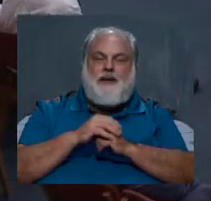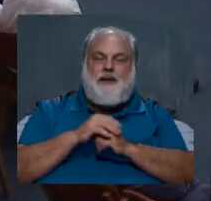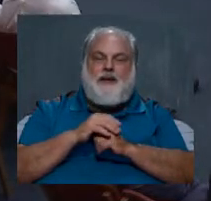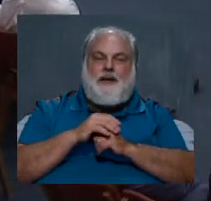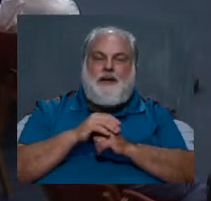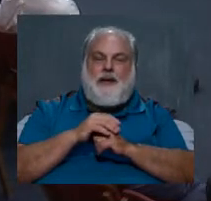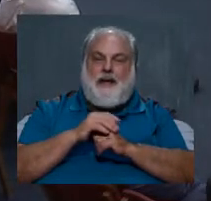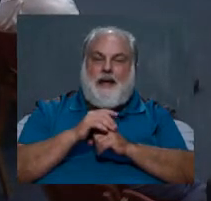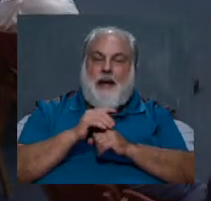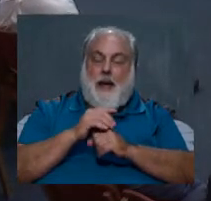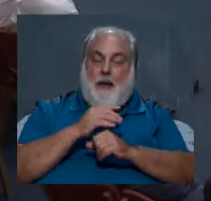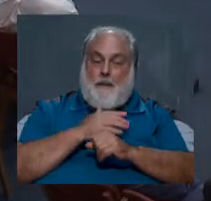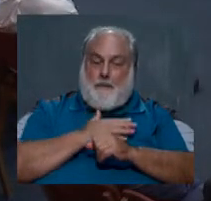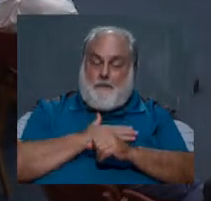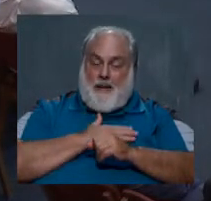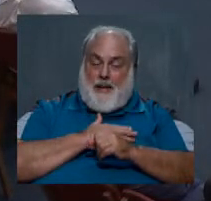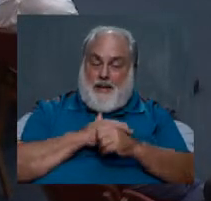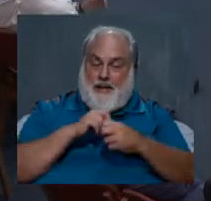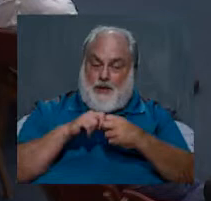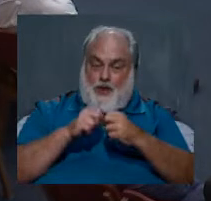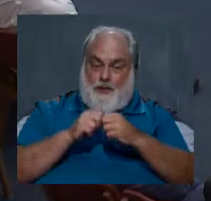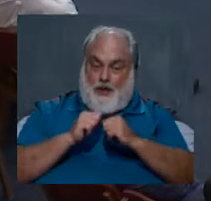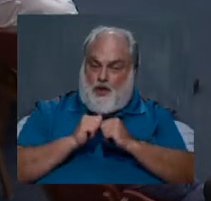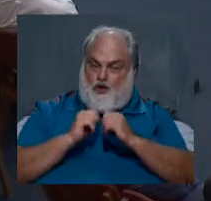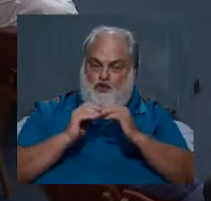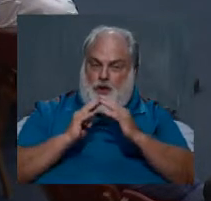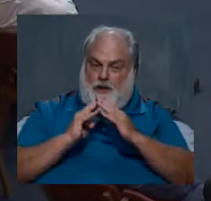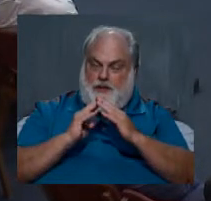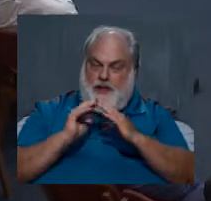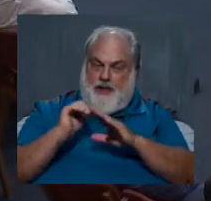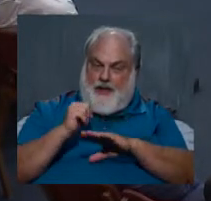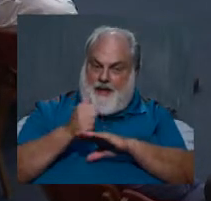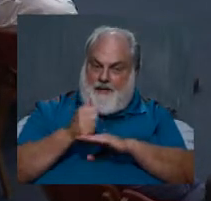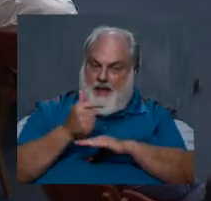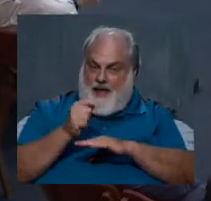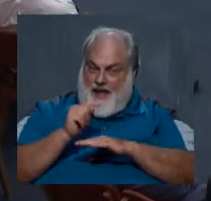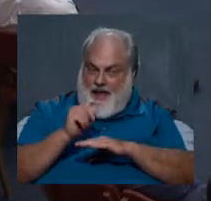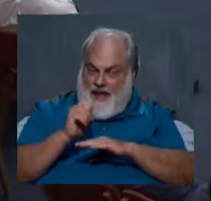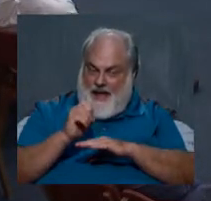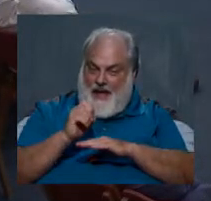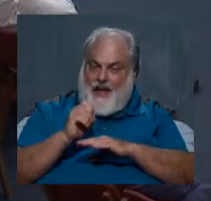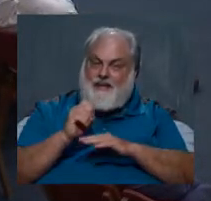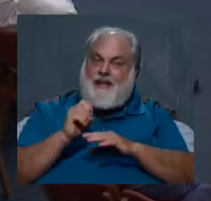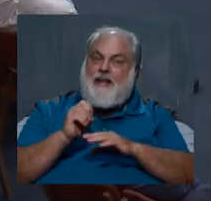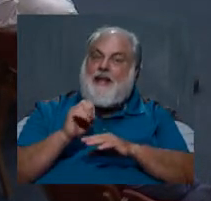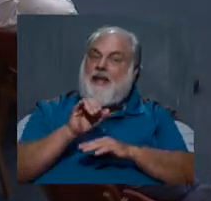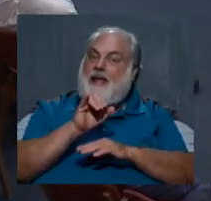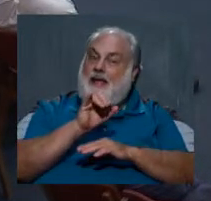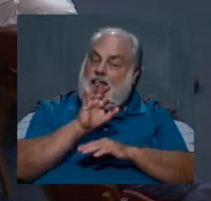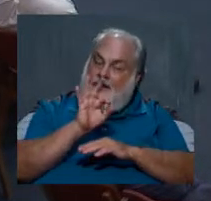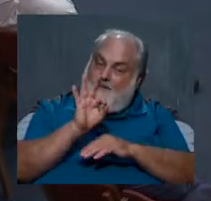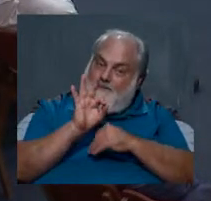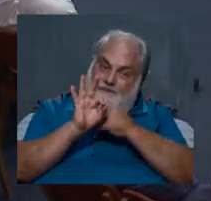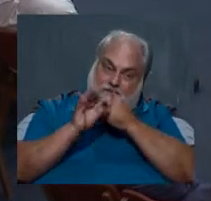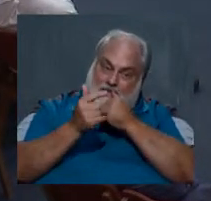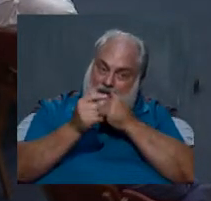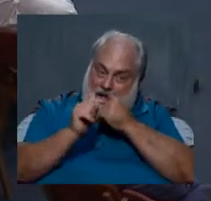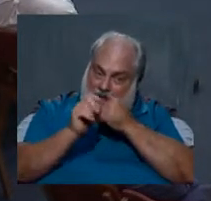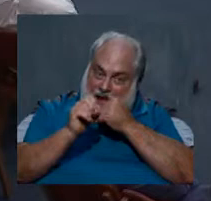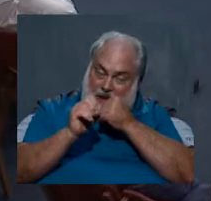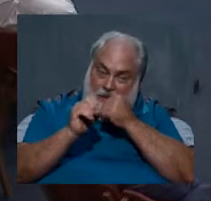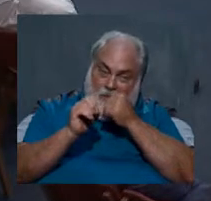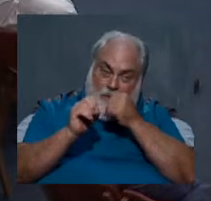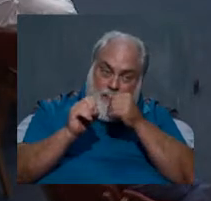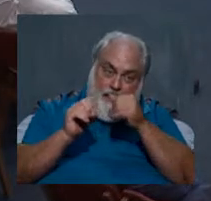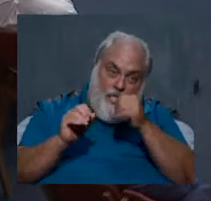I think my issue is not with the construction of the gates. That's fine. My issue is whether or not the gates will be